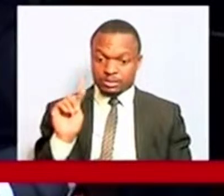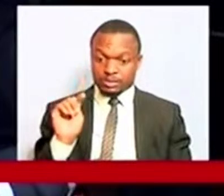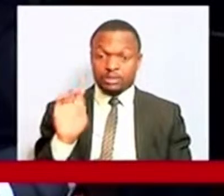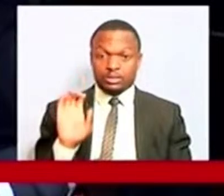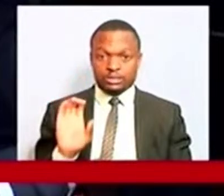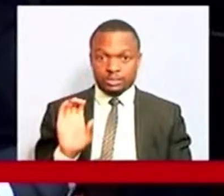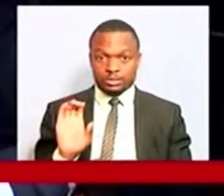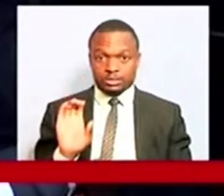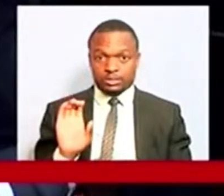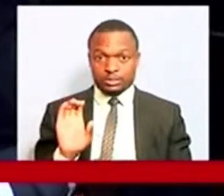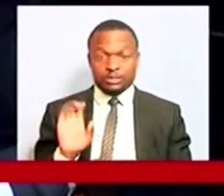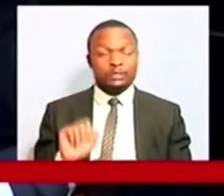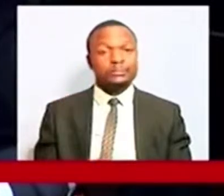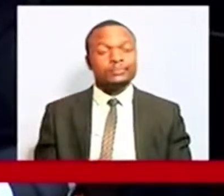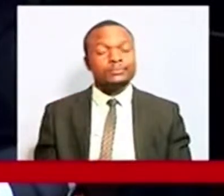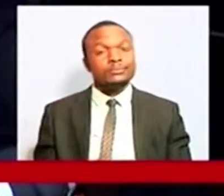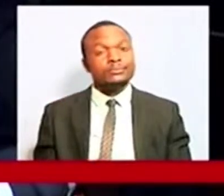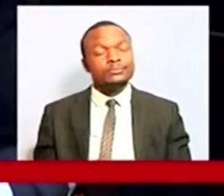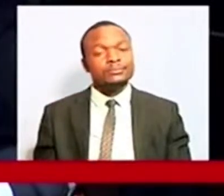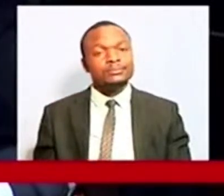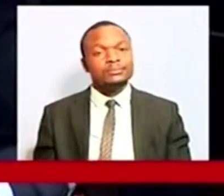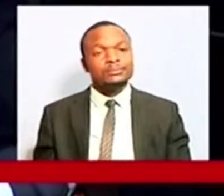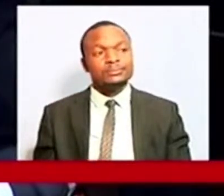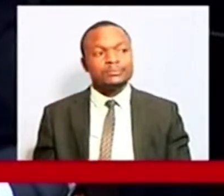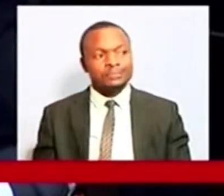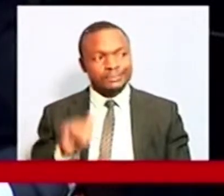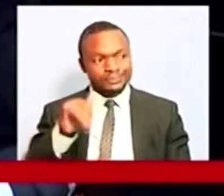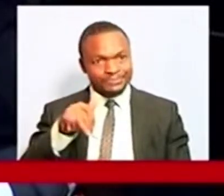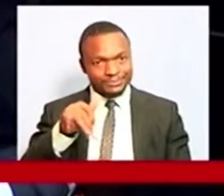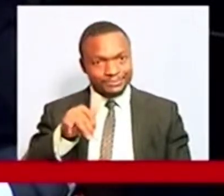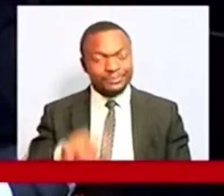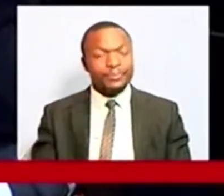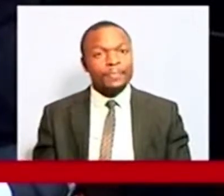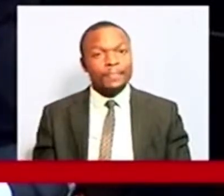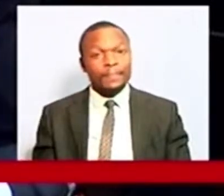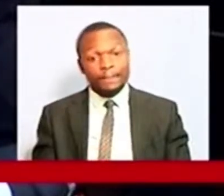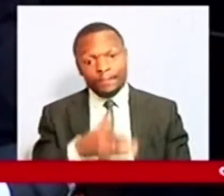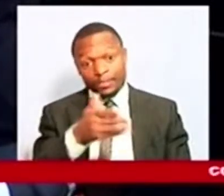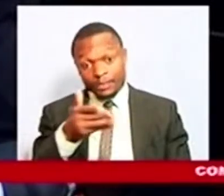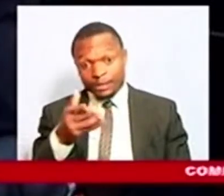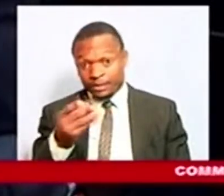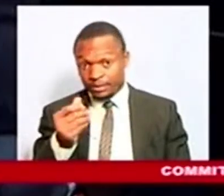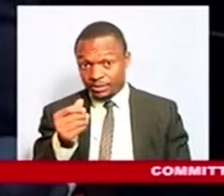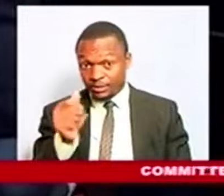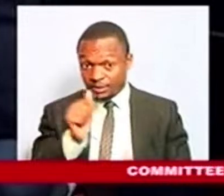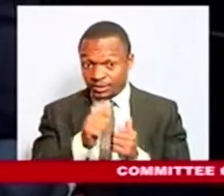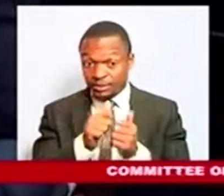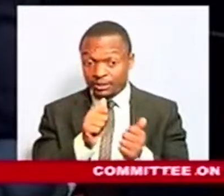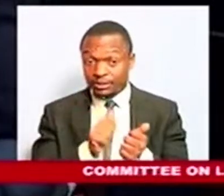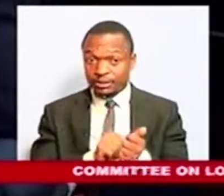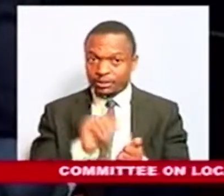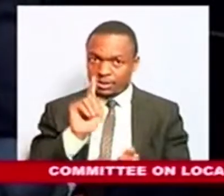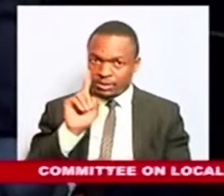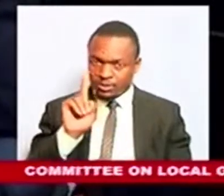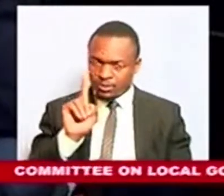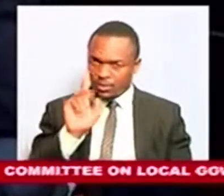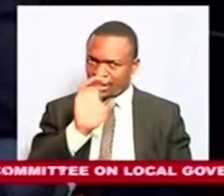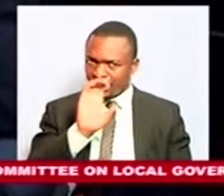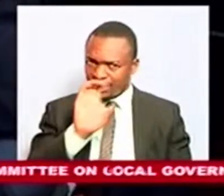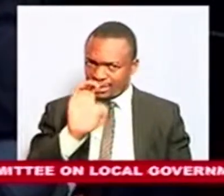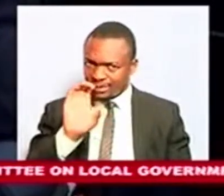Maybe if you can, we can go there together. Yes. there's an amount of about